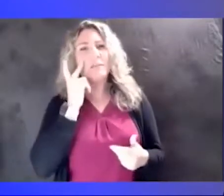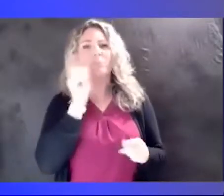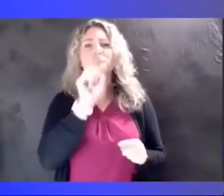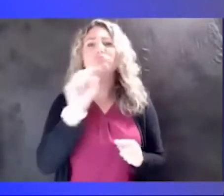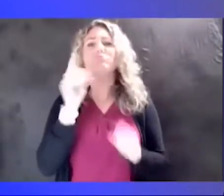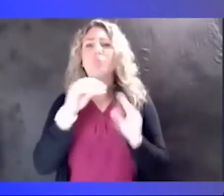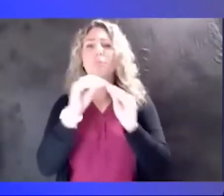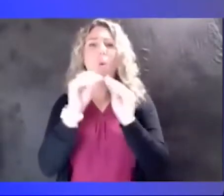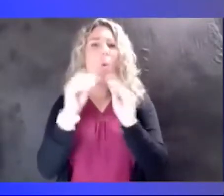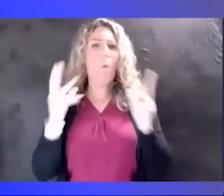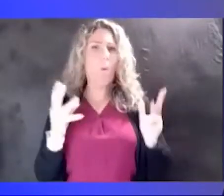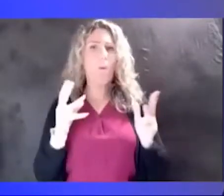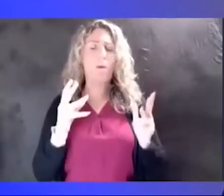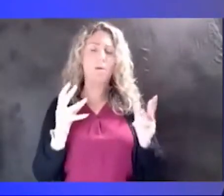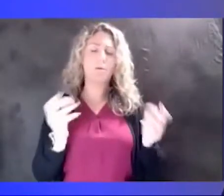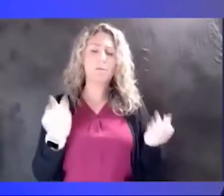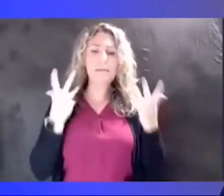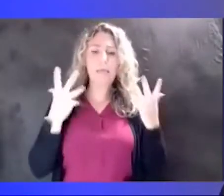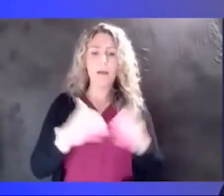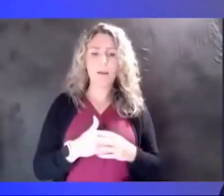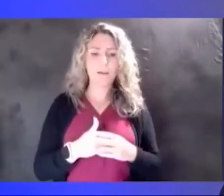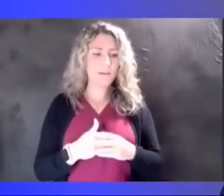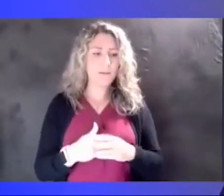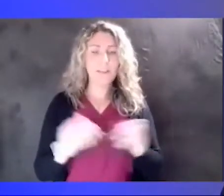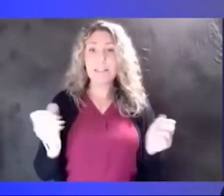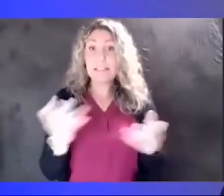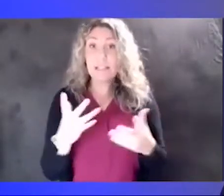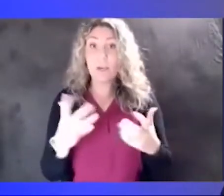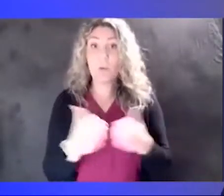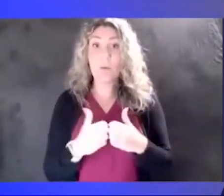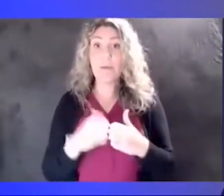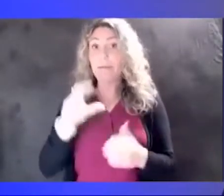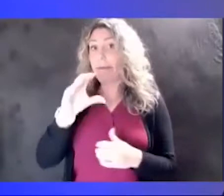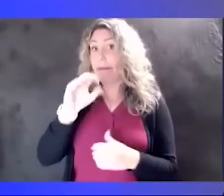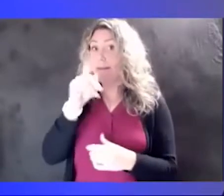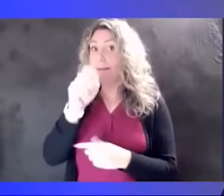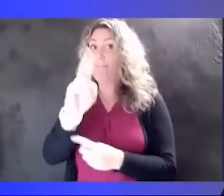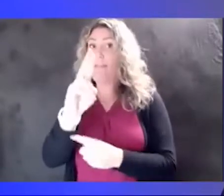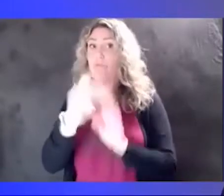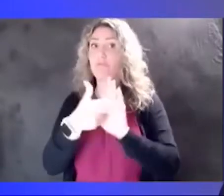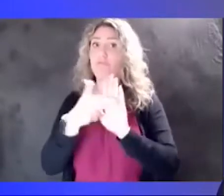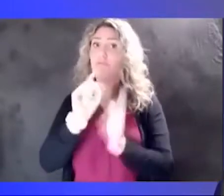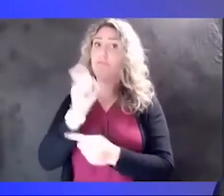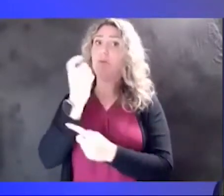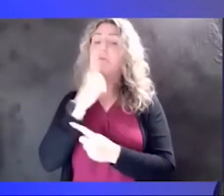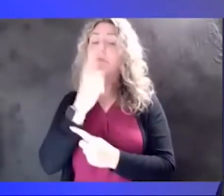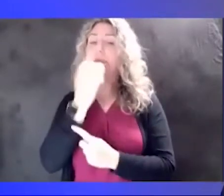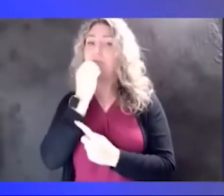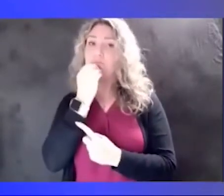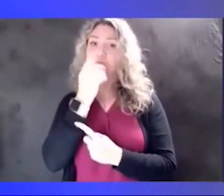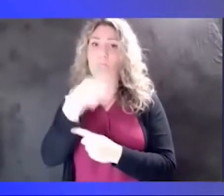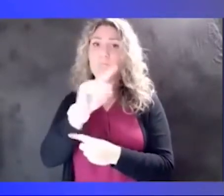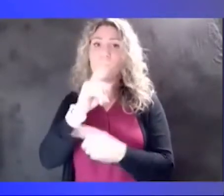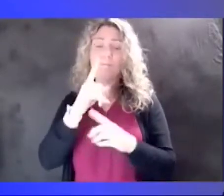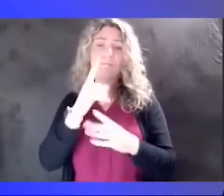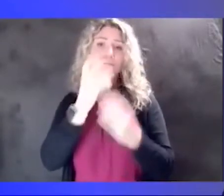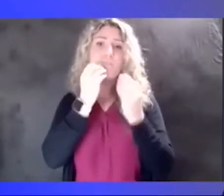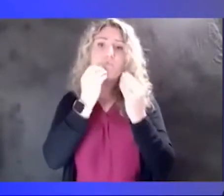of scare with cancer diagnosis and just trying to eat those foods that protect us,